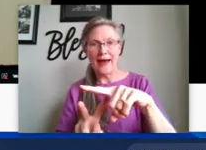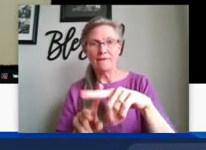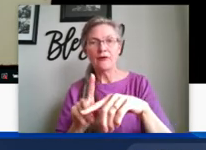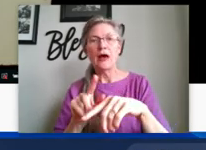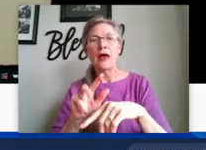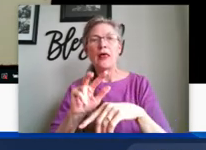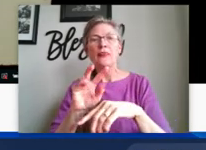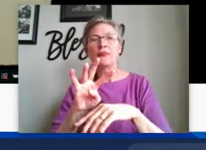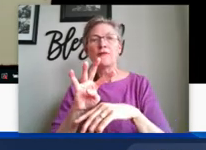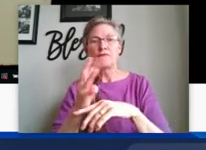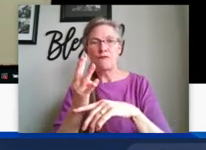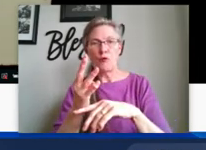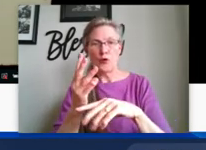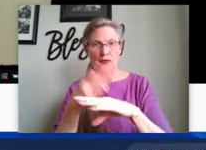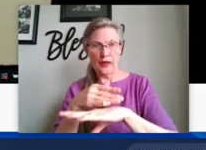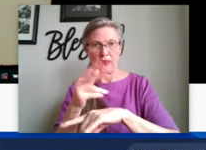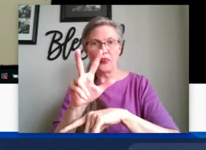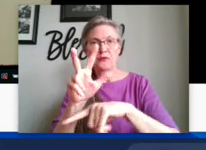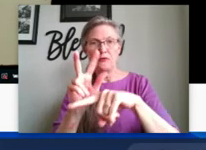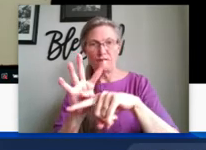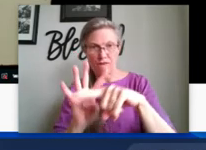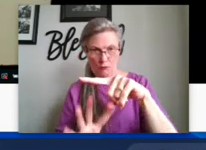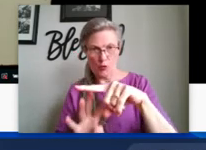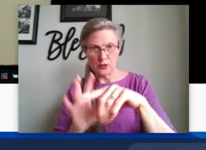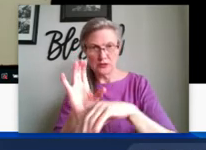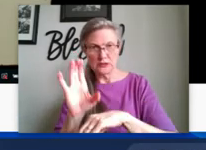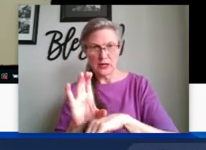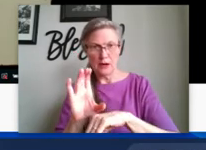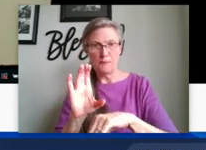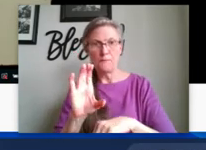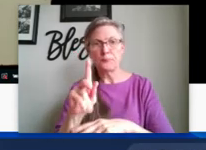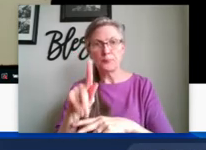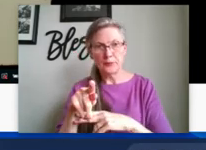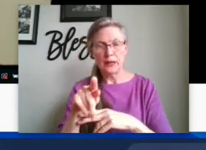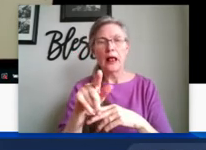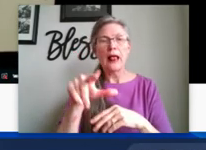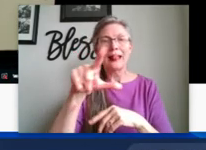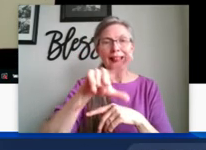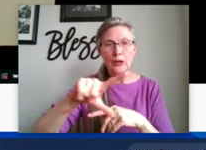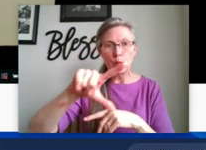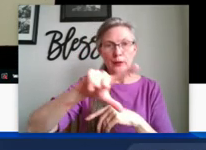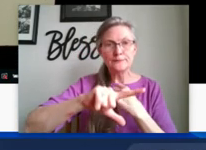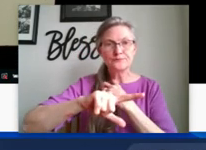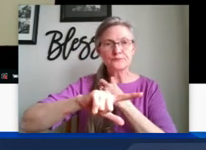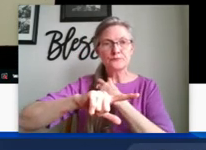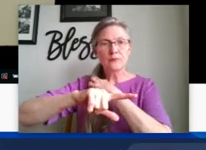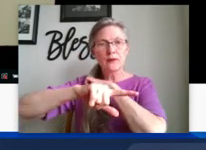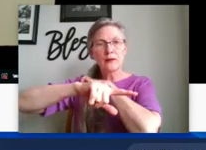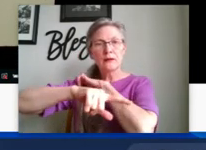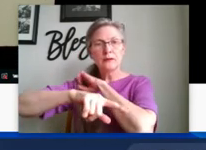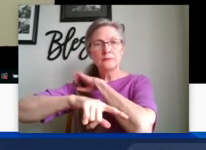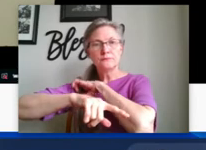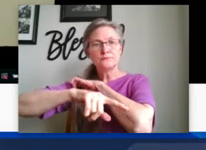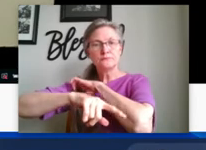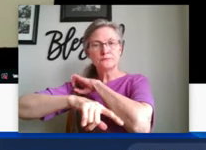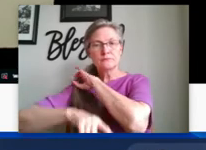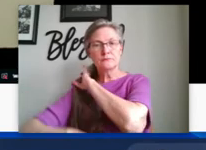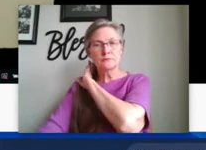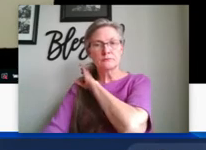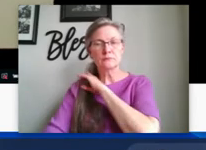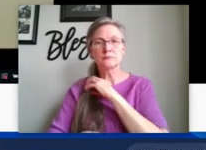cup of liquid, and so on and so forth. You get the idea. So the first thing that I want to do before I jump right in to actually